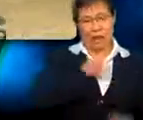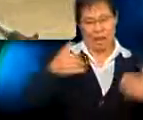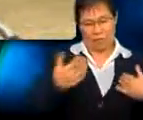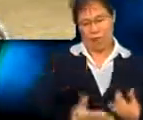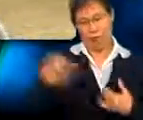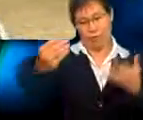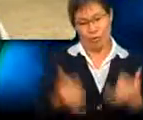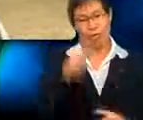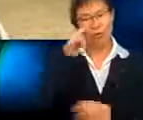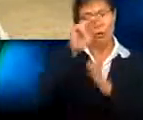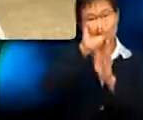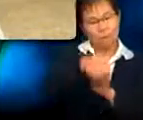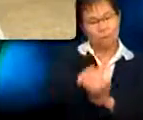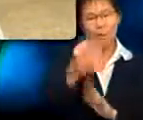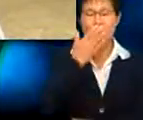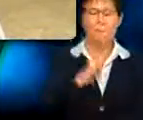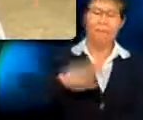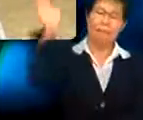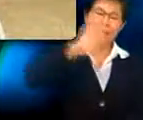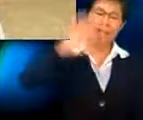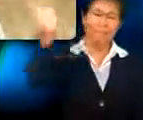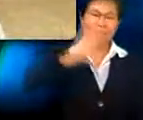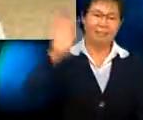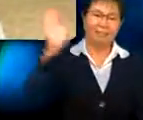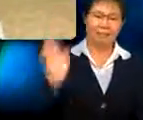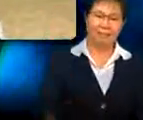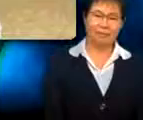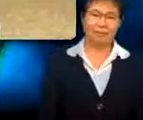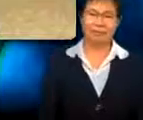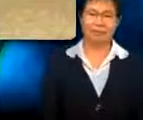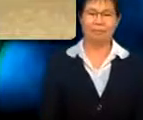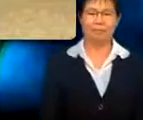Sorry, I have to go now. See you soon. Bye.